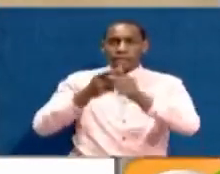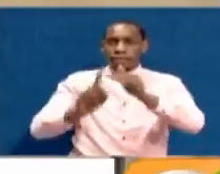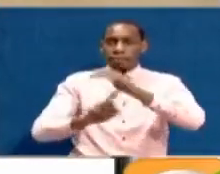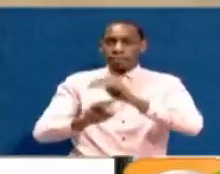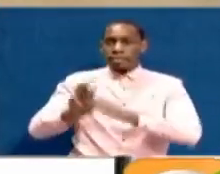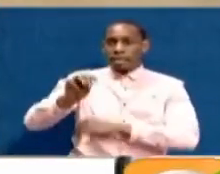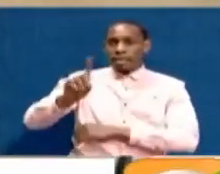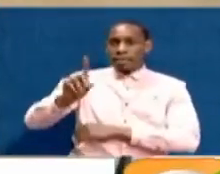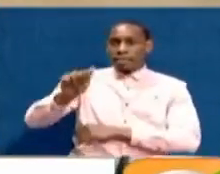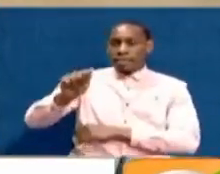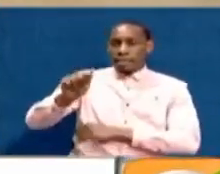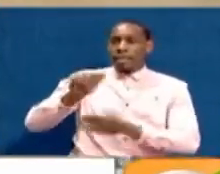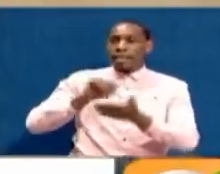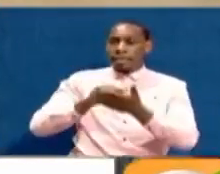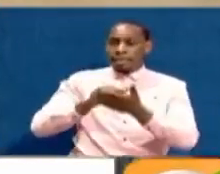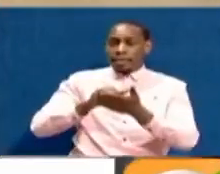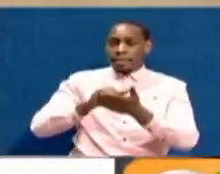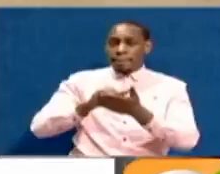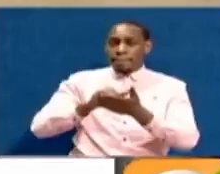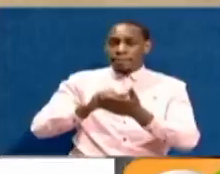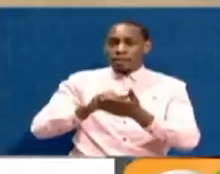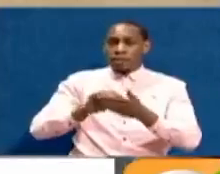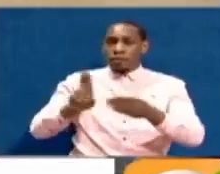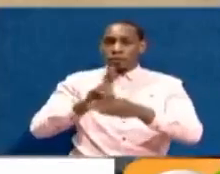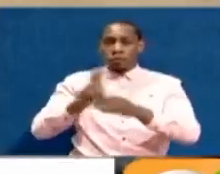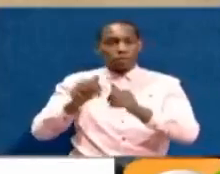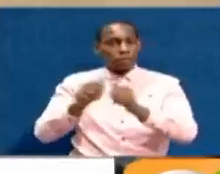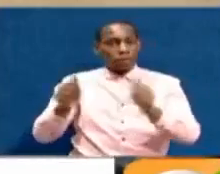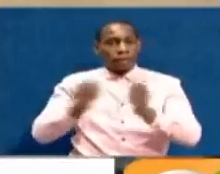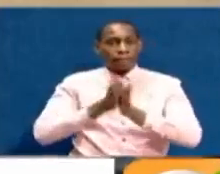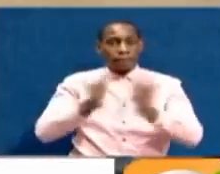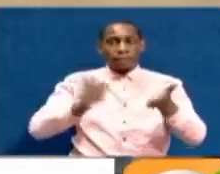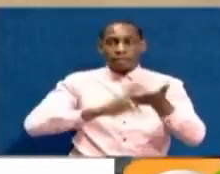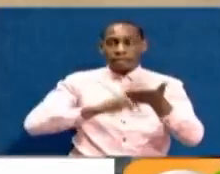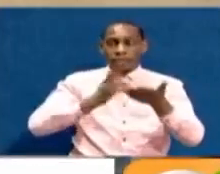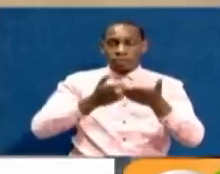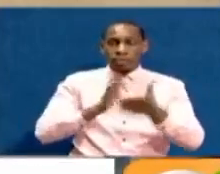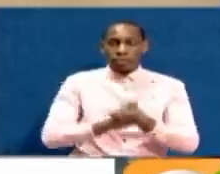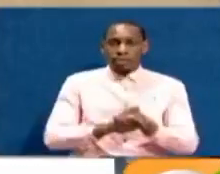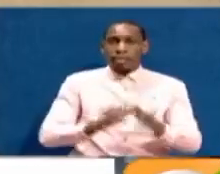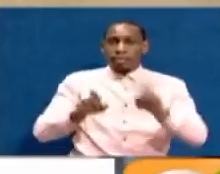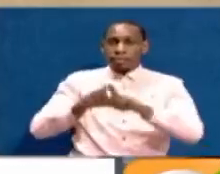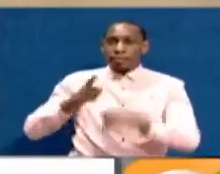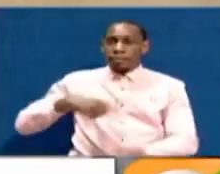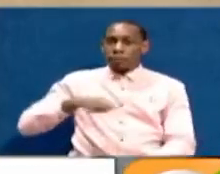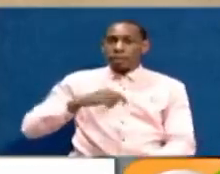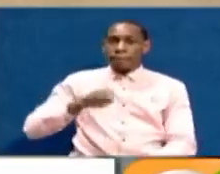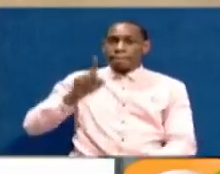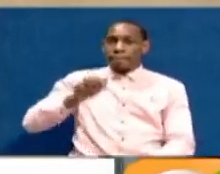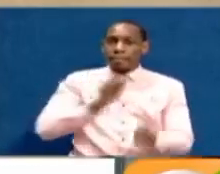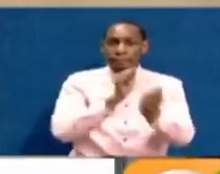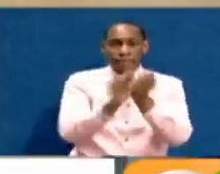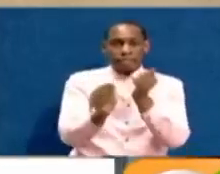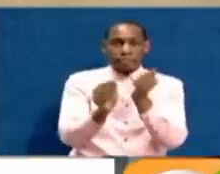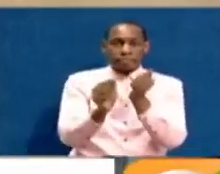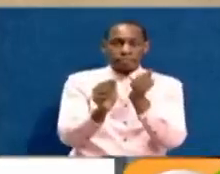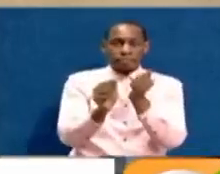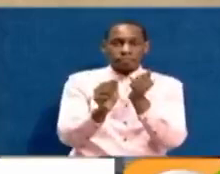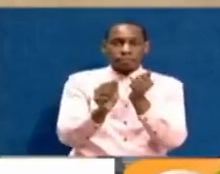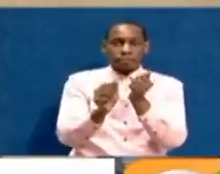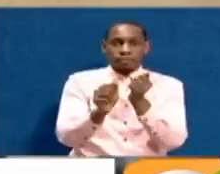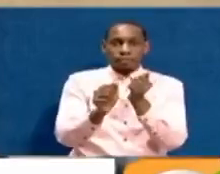and MDAs who are prudently using public resources. And we also have to punish